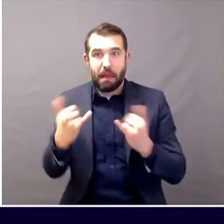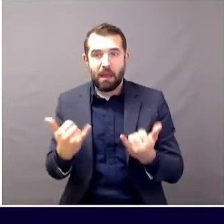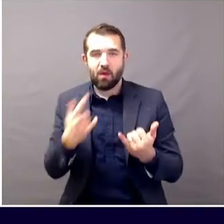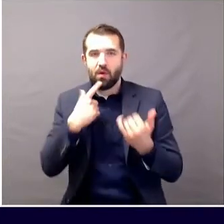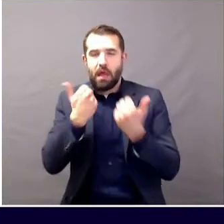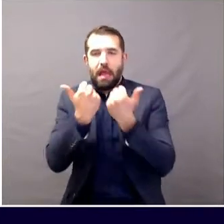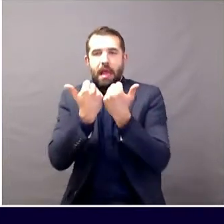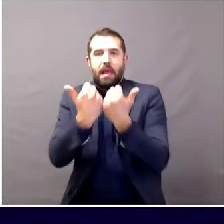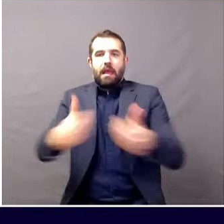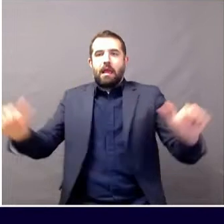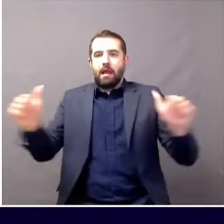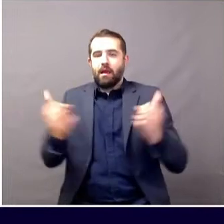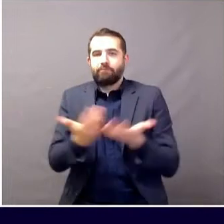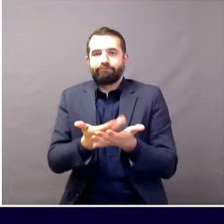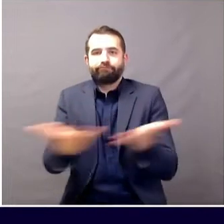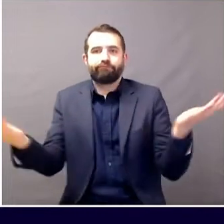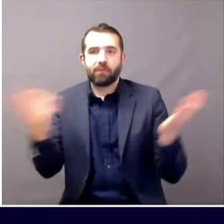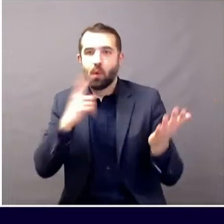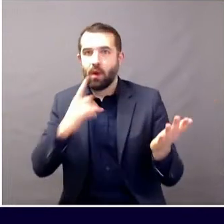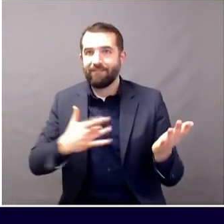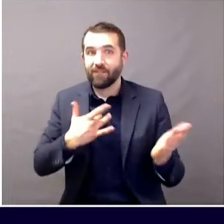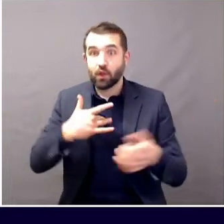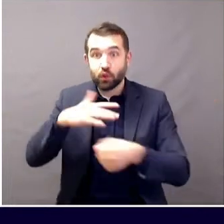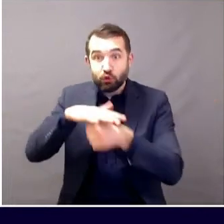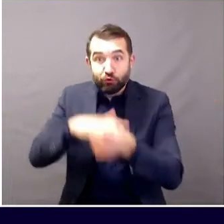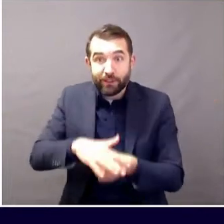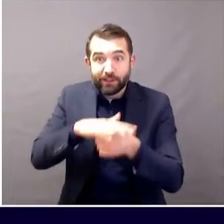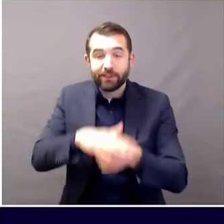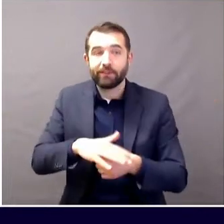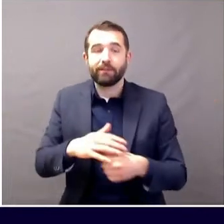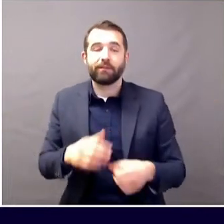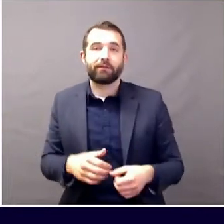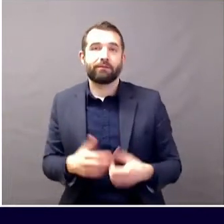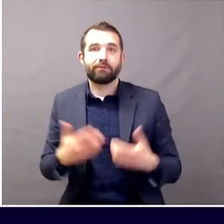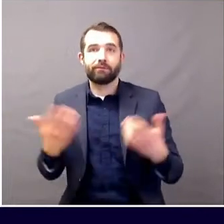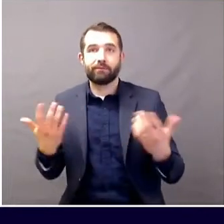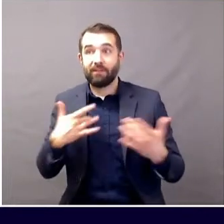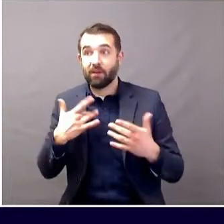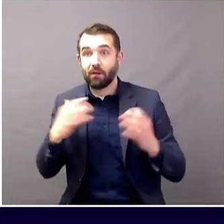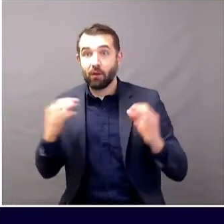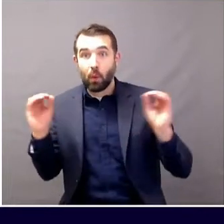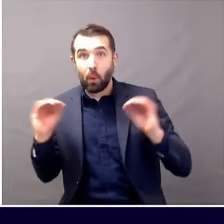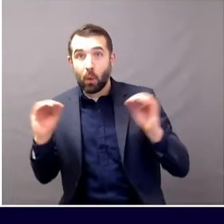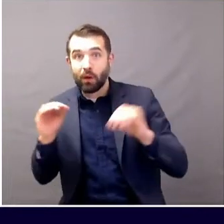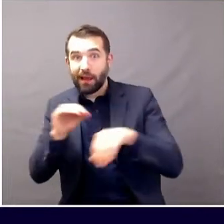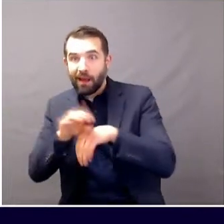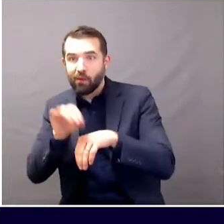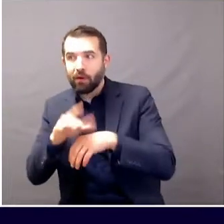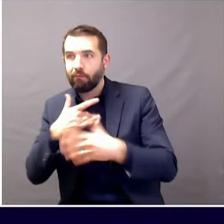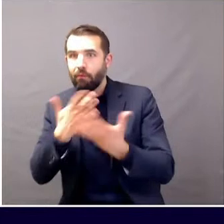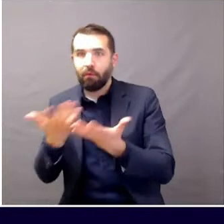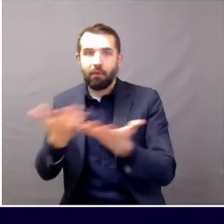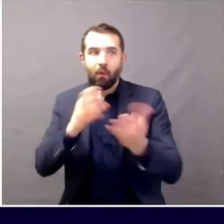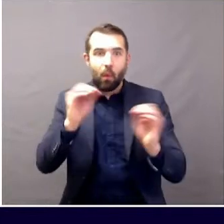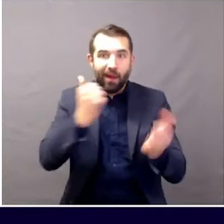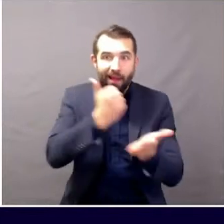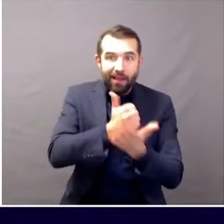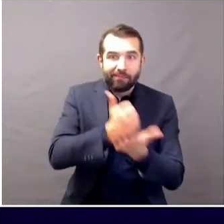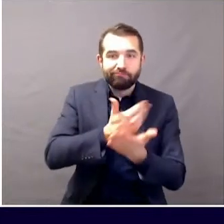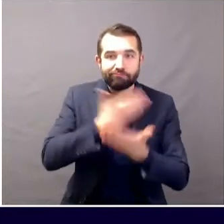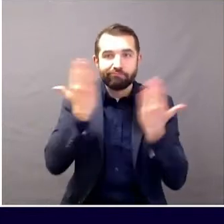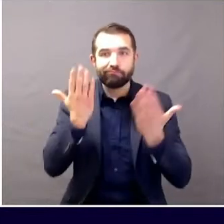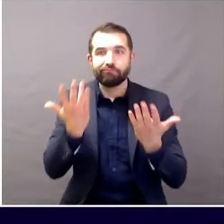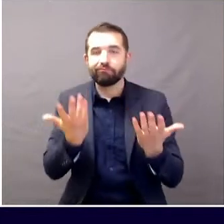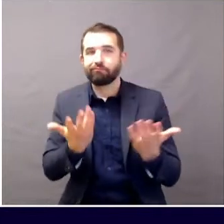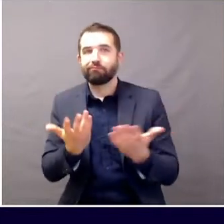who is feeling stressed, if they don't already have coping resources that are doing the trick, or they feel like they need